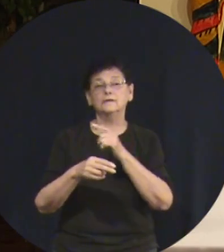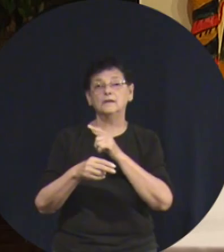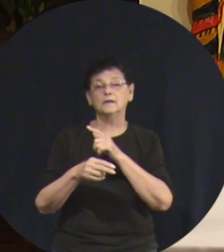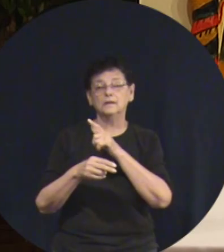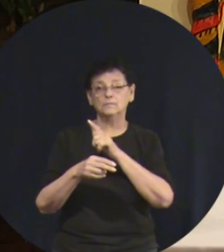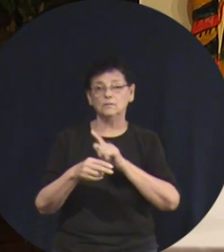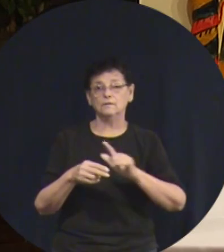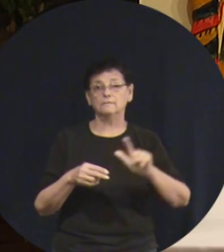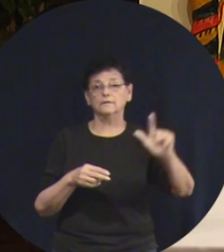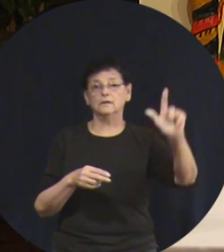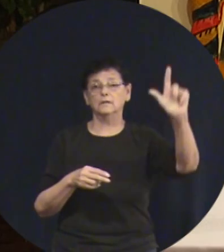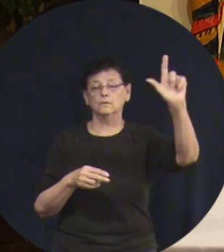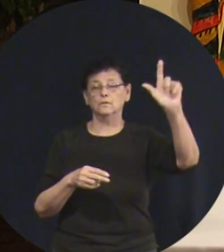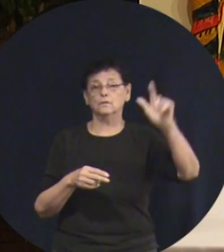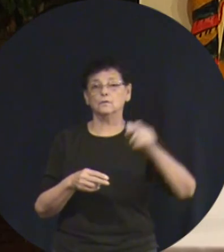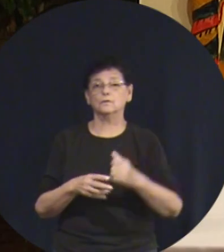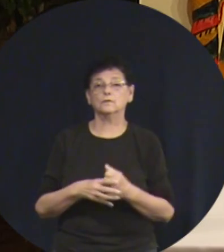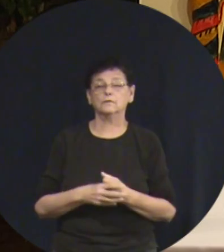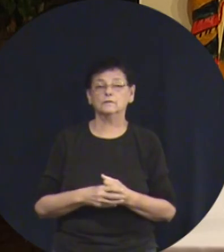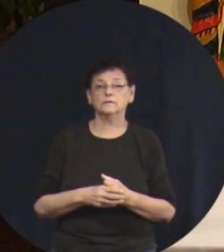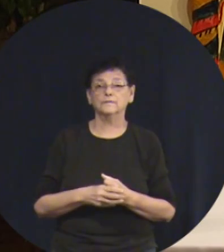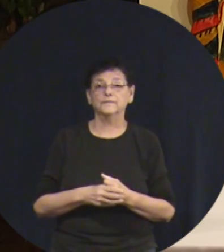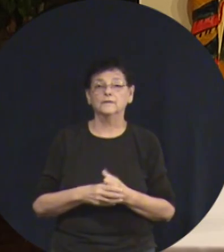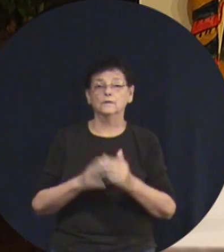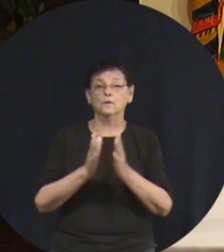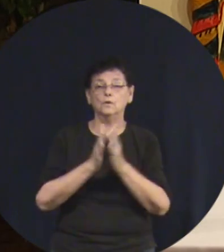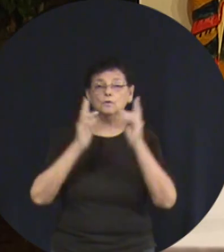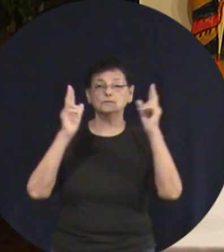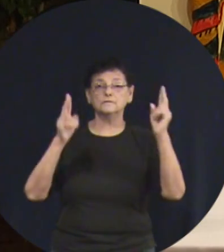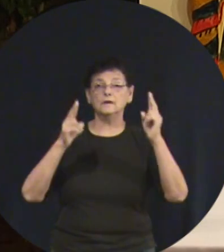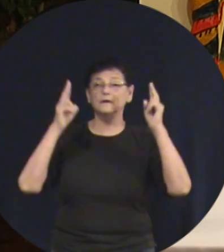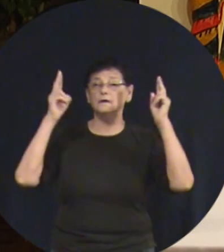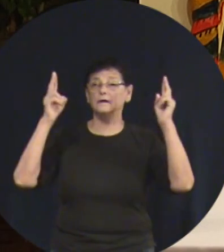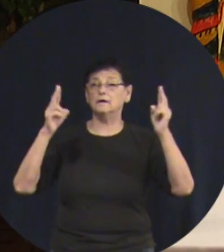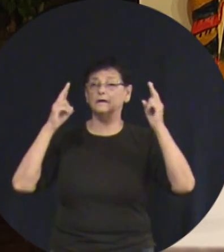comes in the name of the Lord.